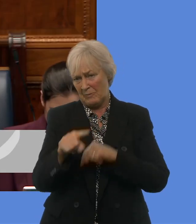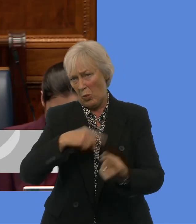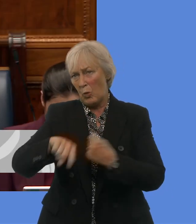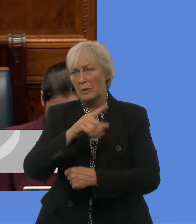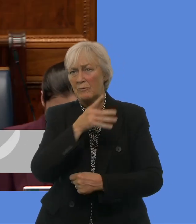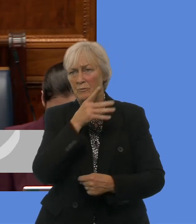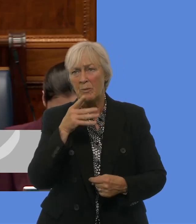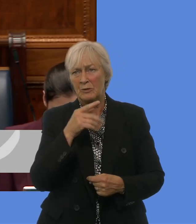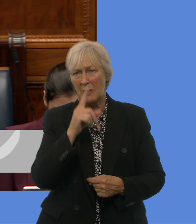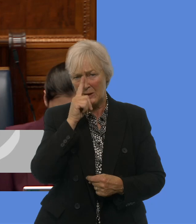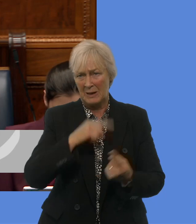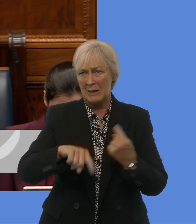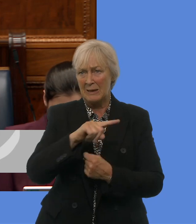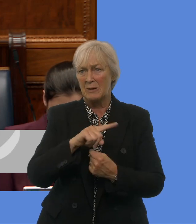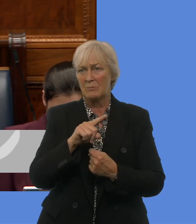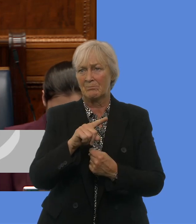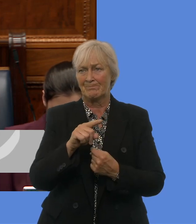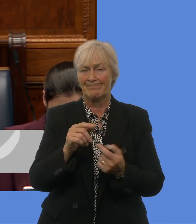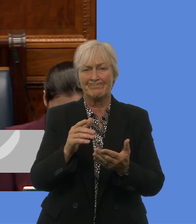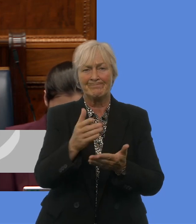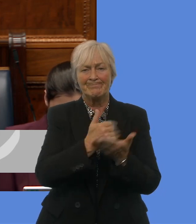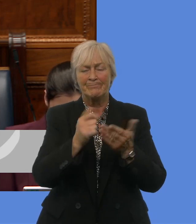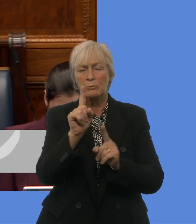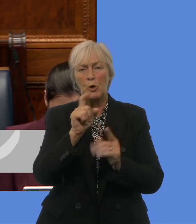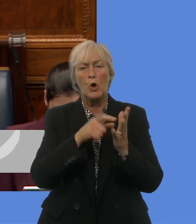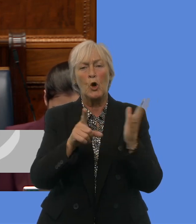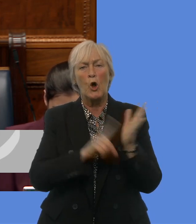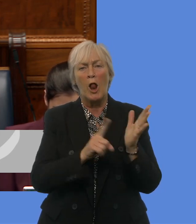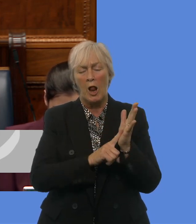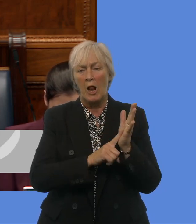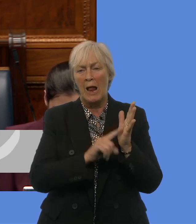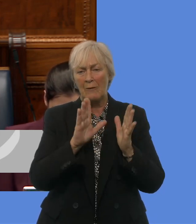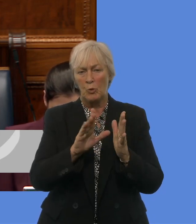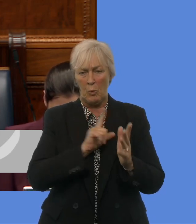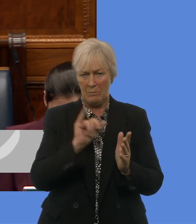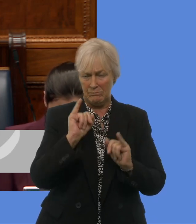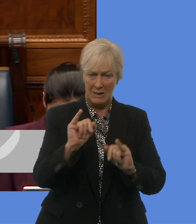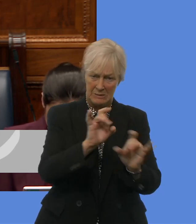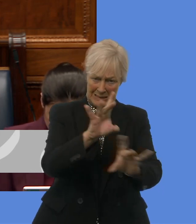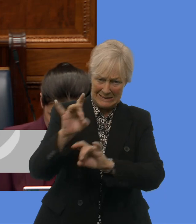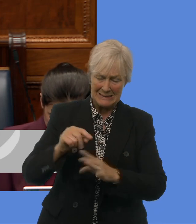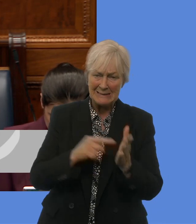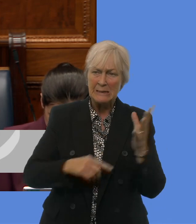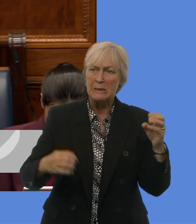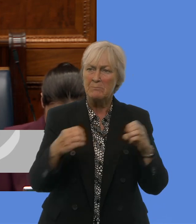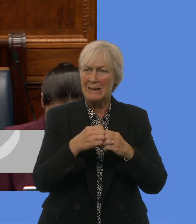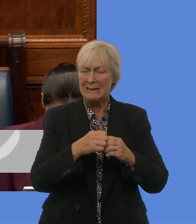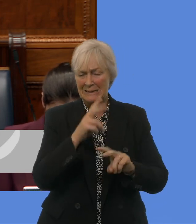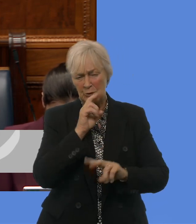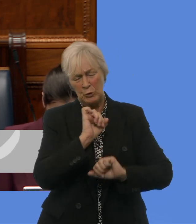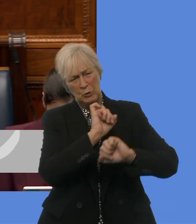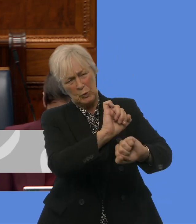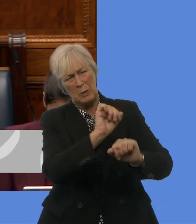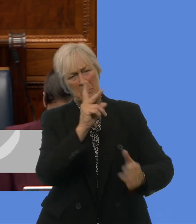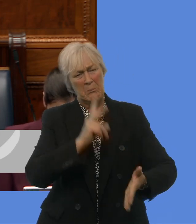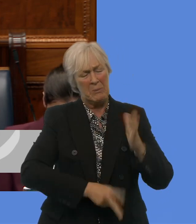about 20,000 cattle a year have to be culled as a result of this desperate disease. Minister, from looking at the plan,